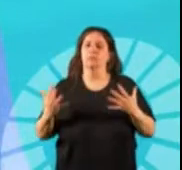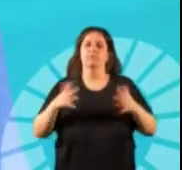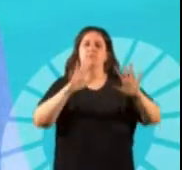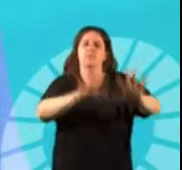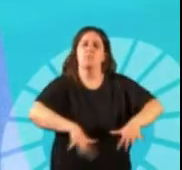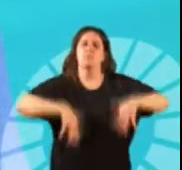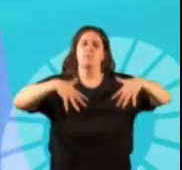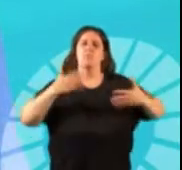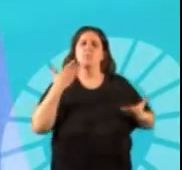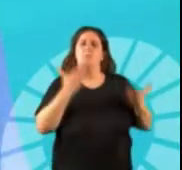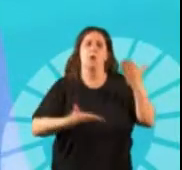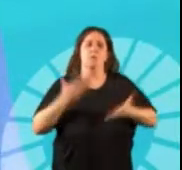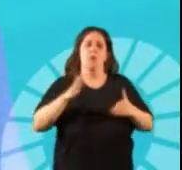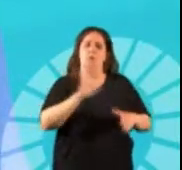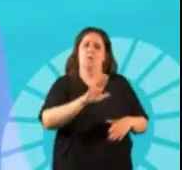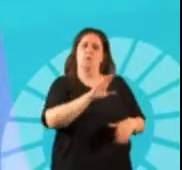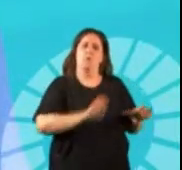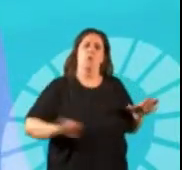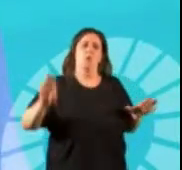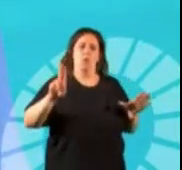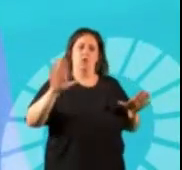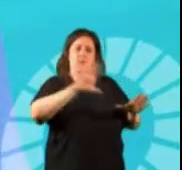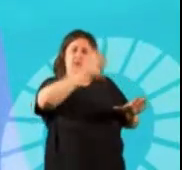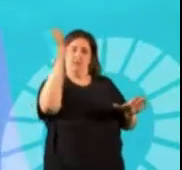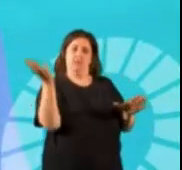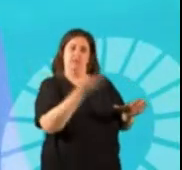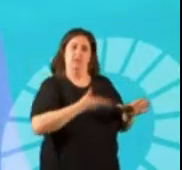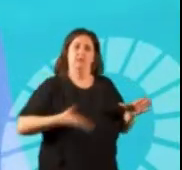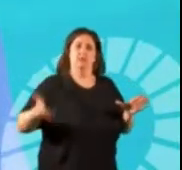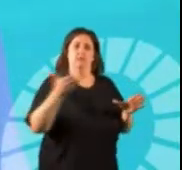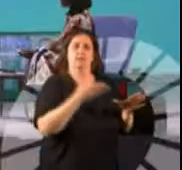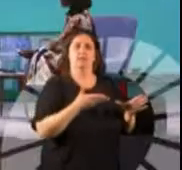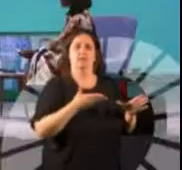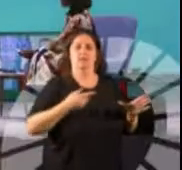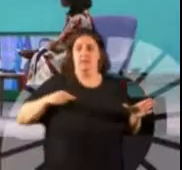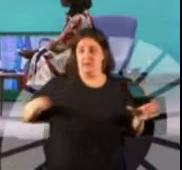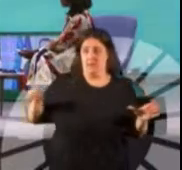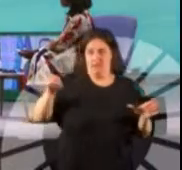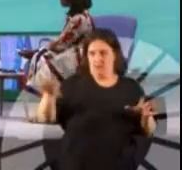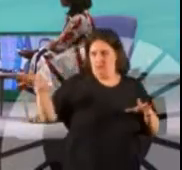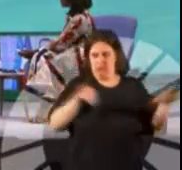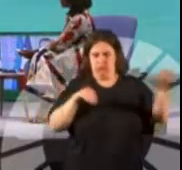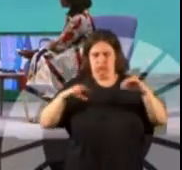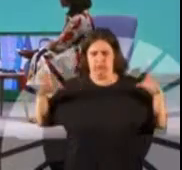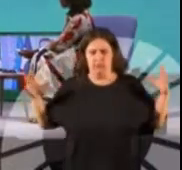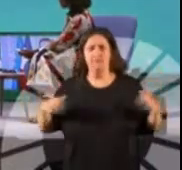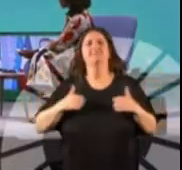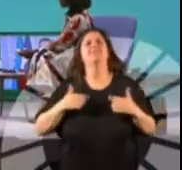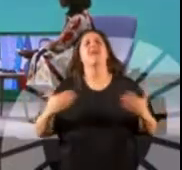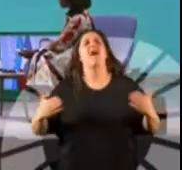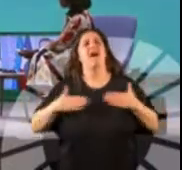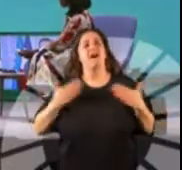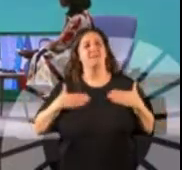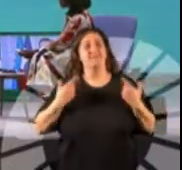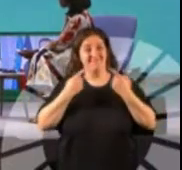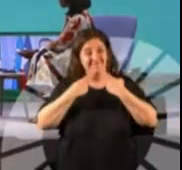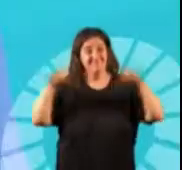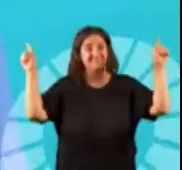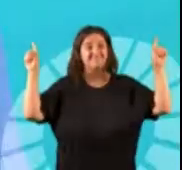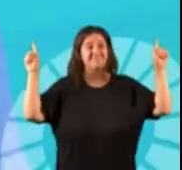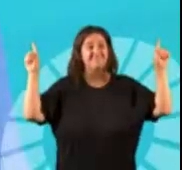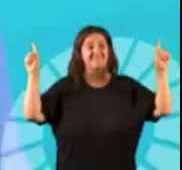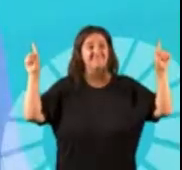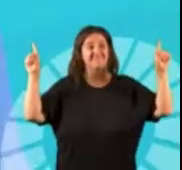D4D Hub, with its 11 member states, is leading the way here as a commitment makers.